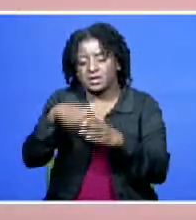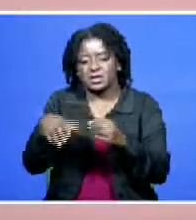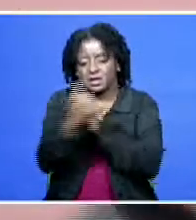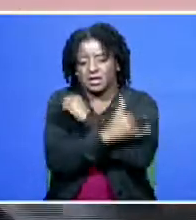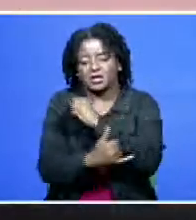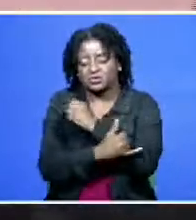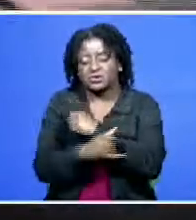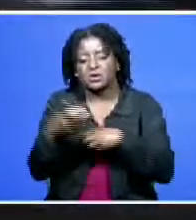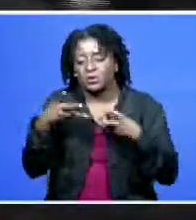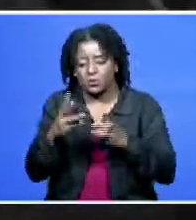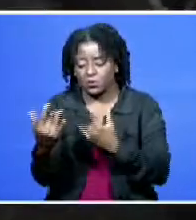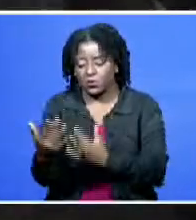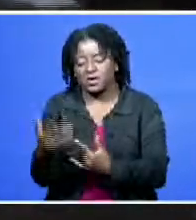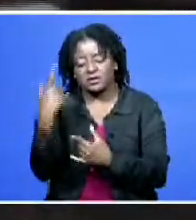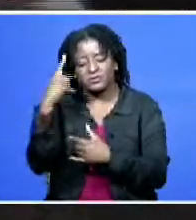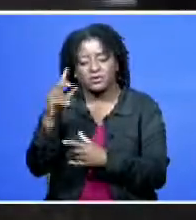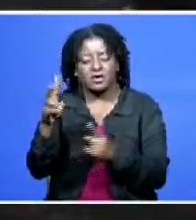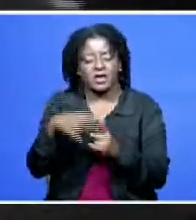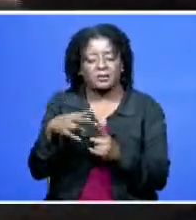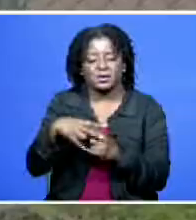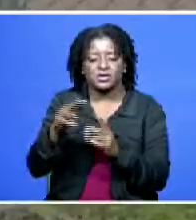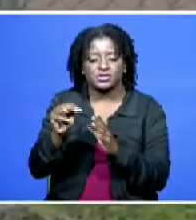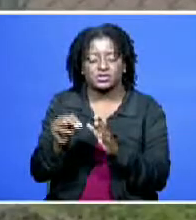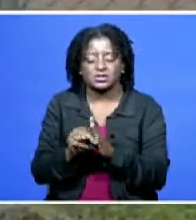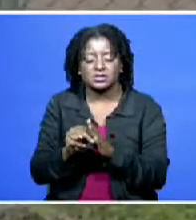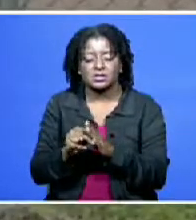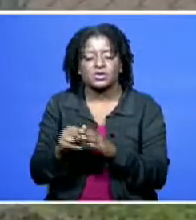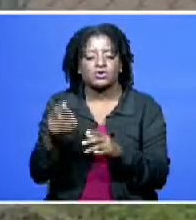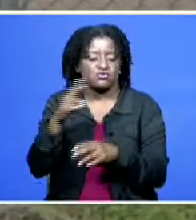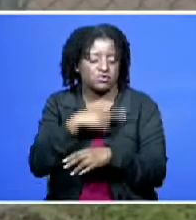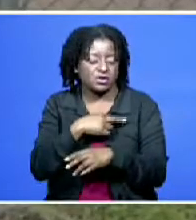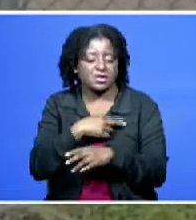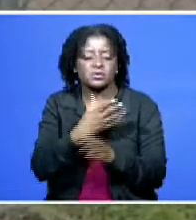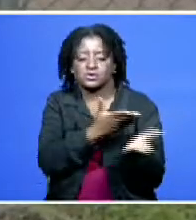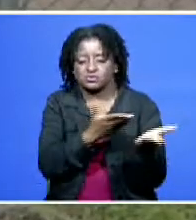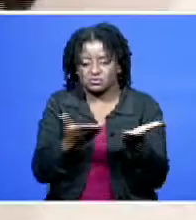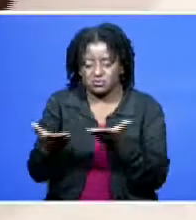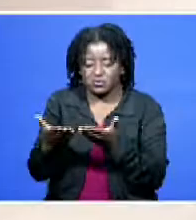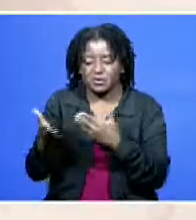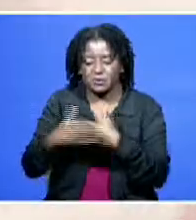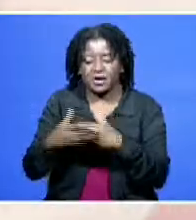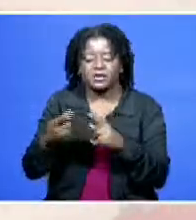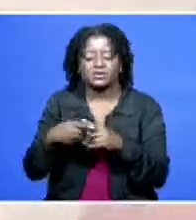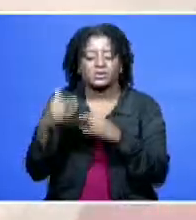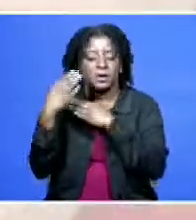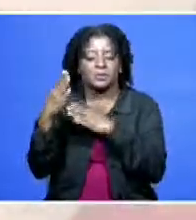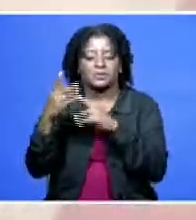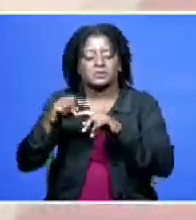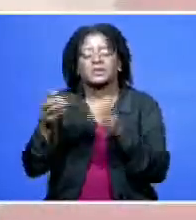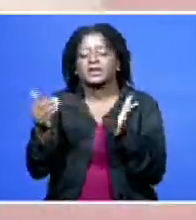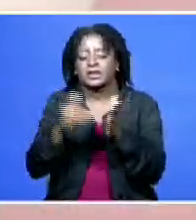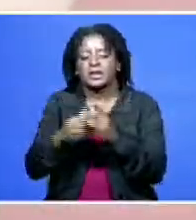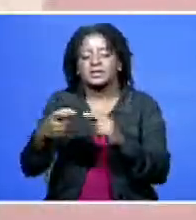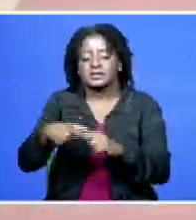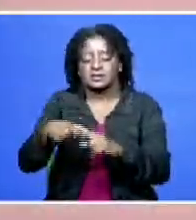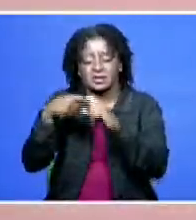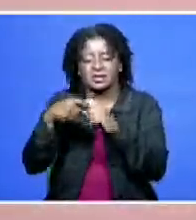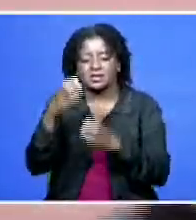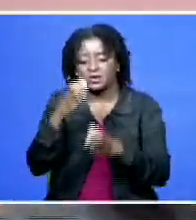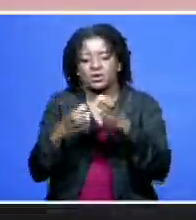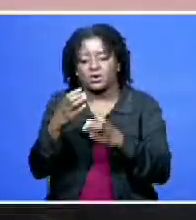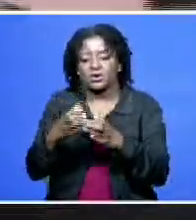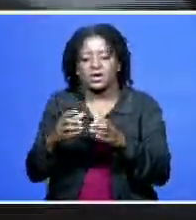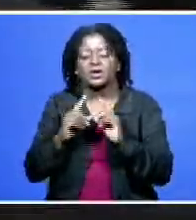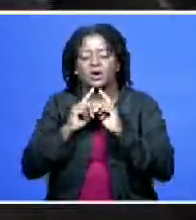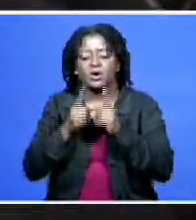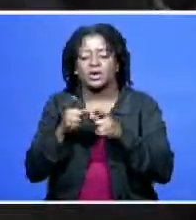Ronnie was returned to the Bahamas, but he was again detained at the Carmichael Road Detention Center. However, the court again ordered his